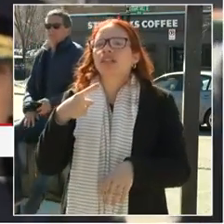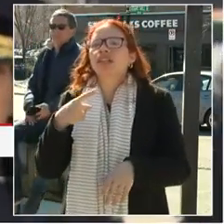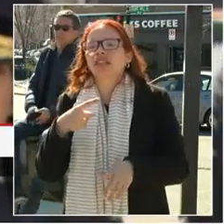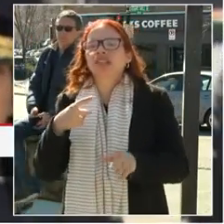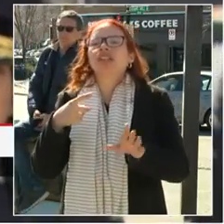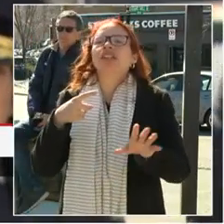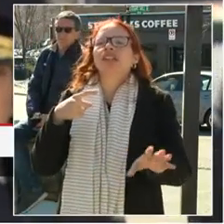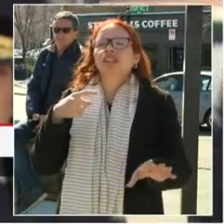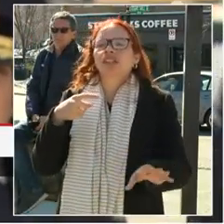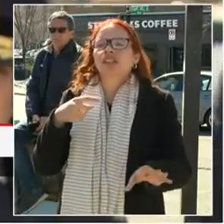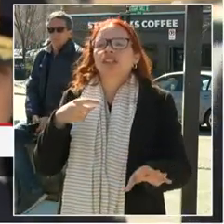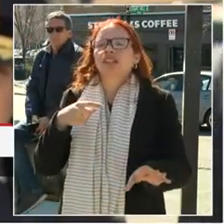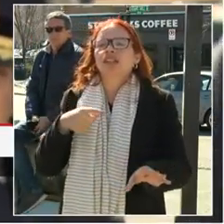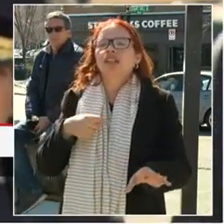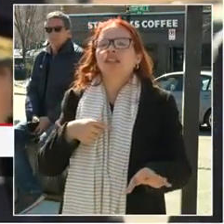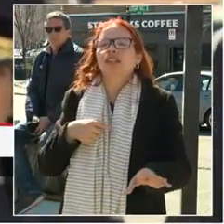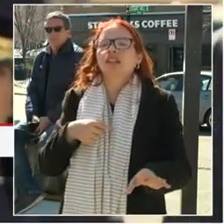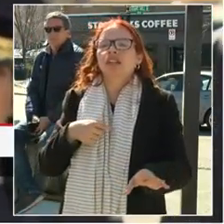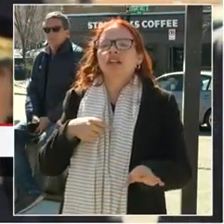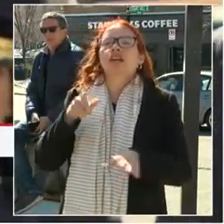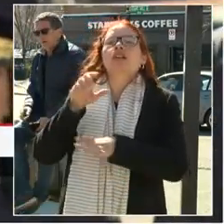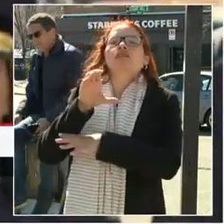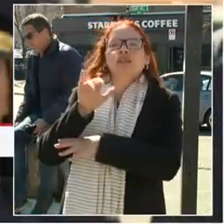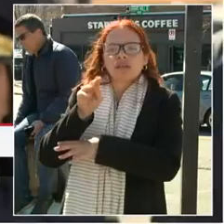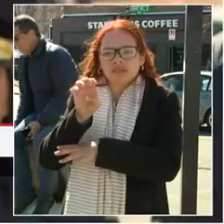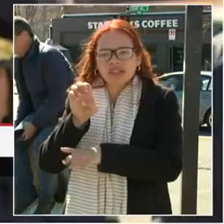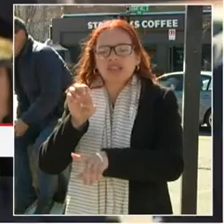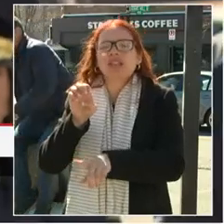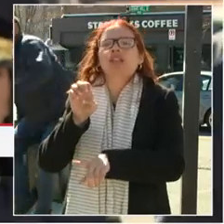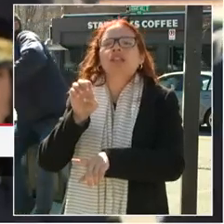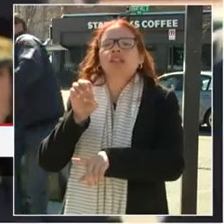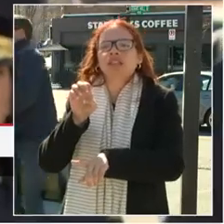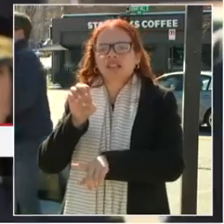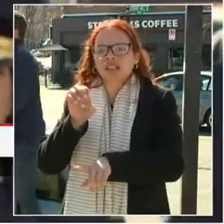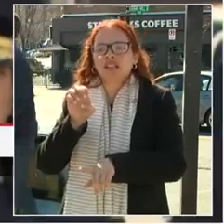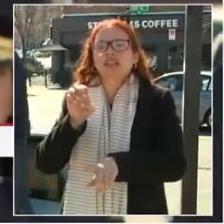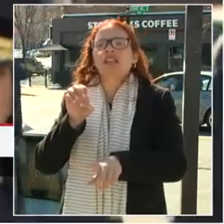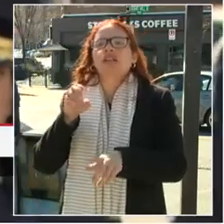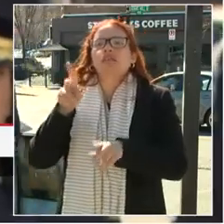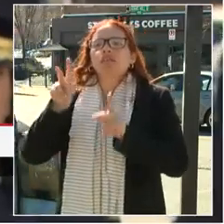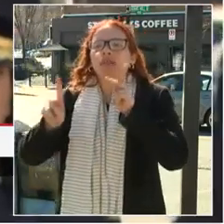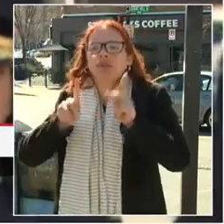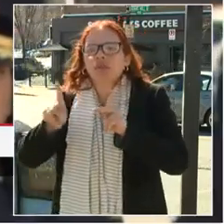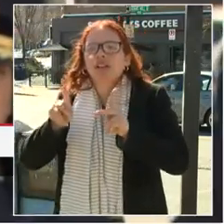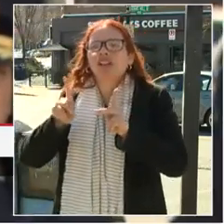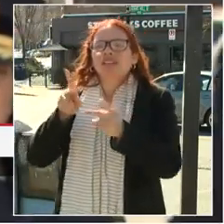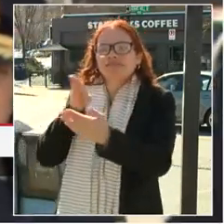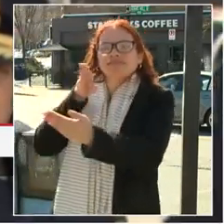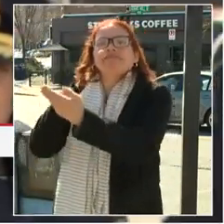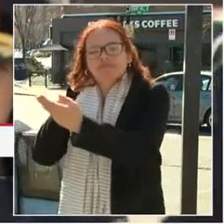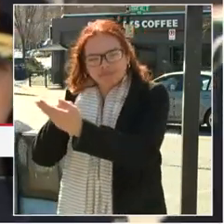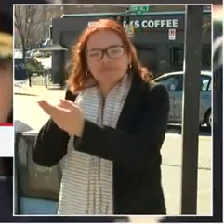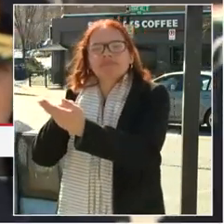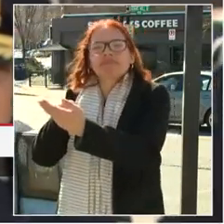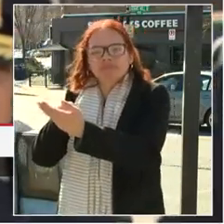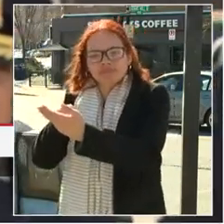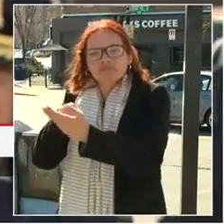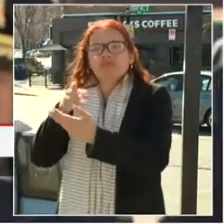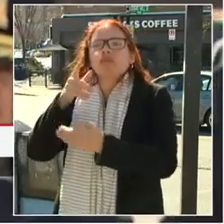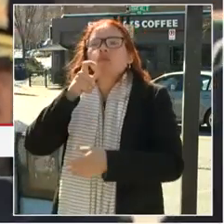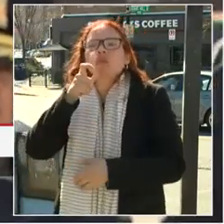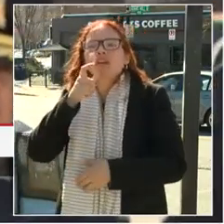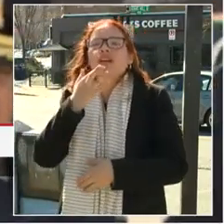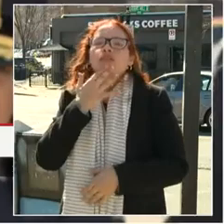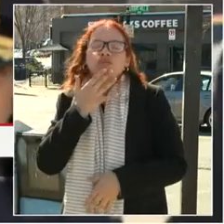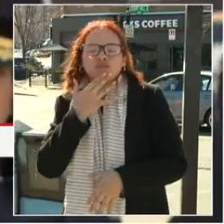say that there are problems in the criminal justice system that are biased towards people of color.